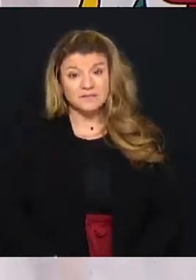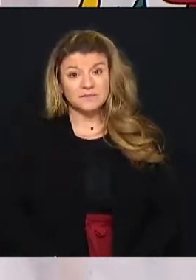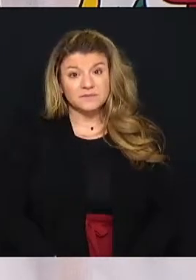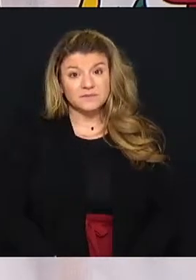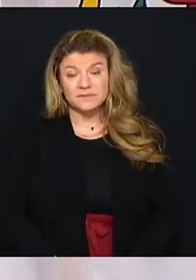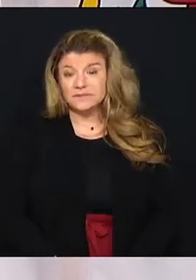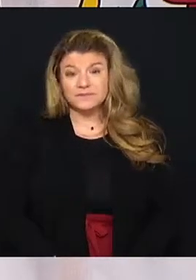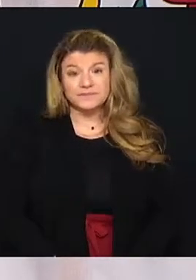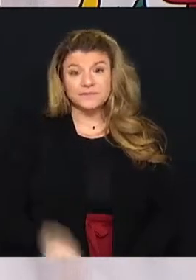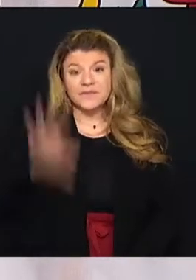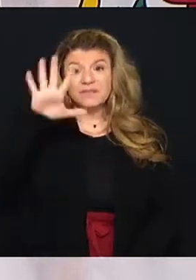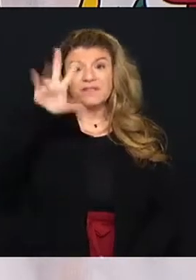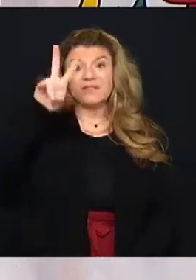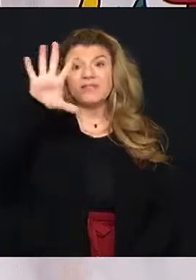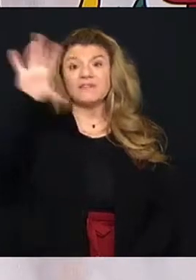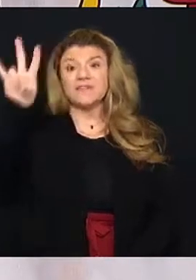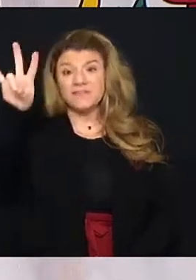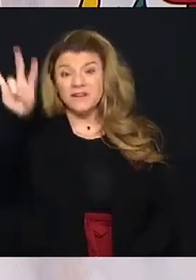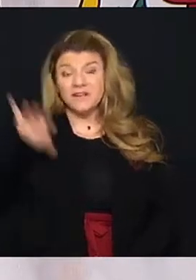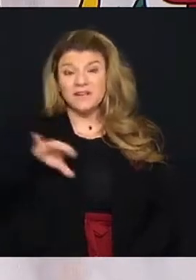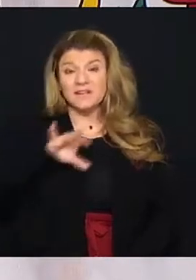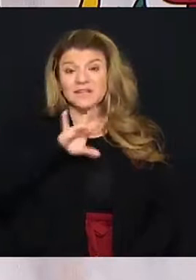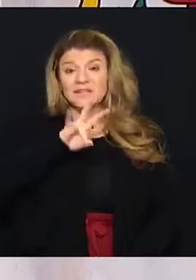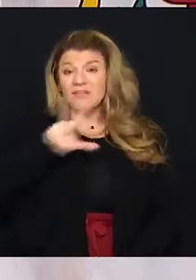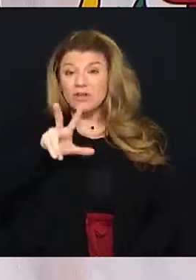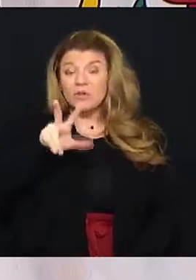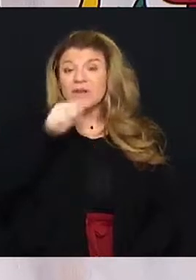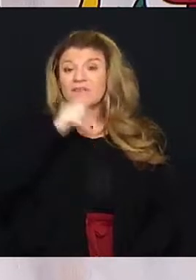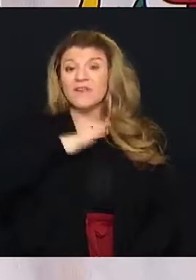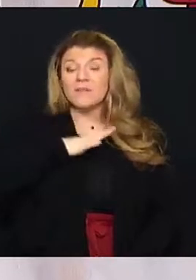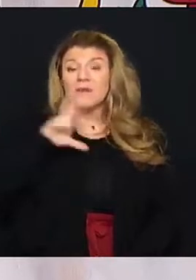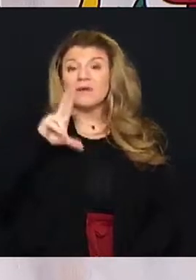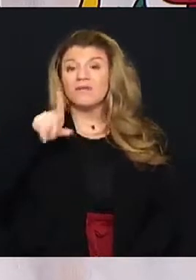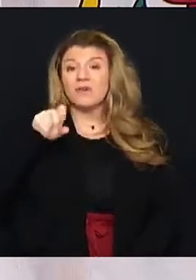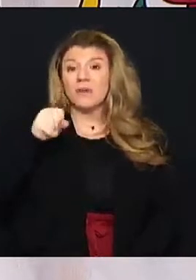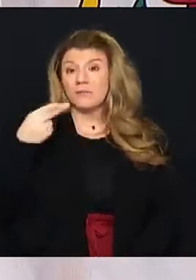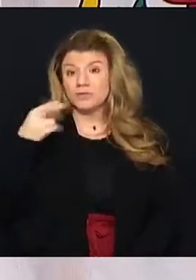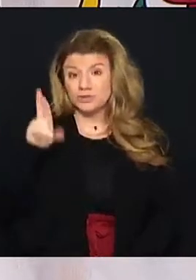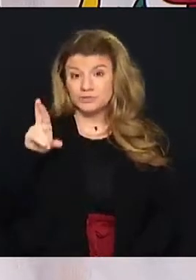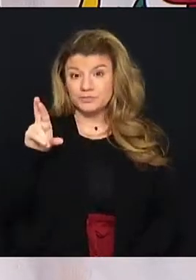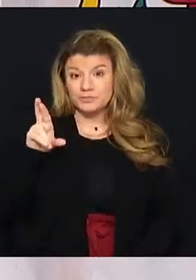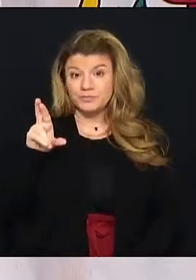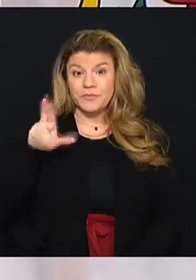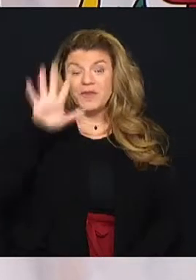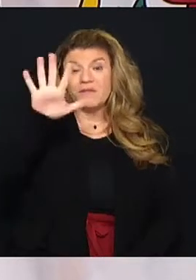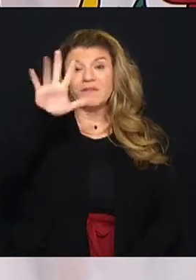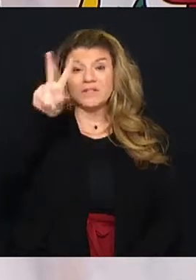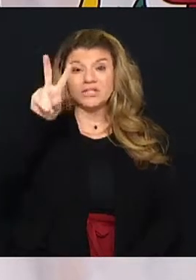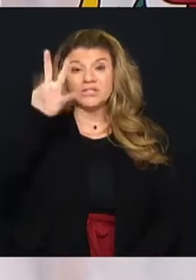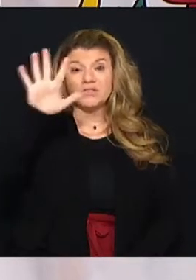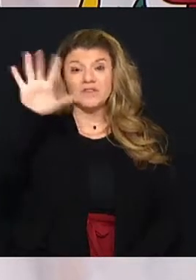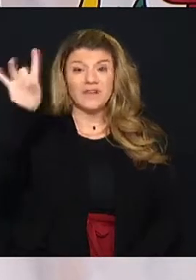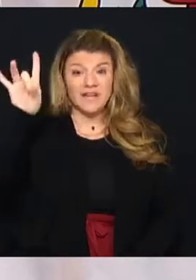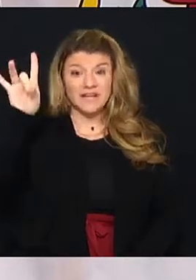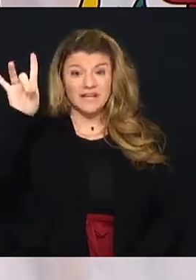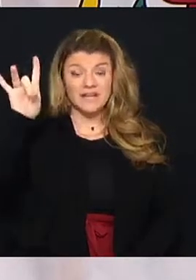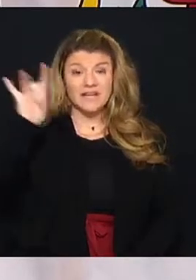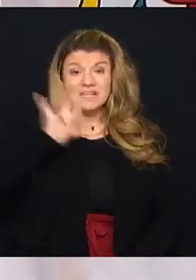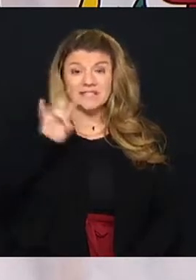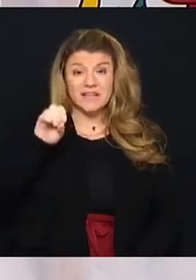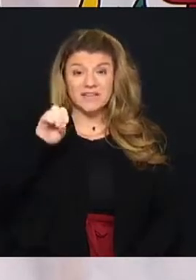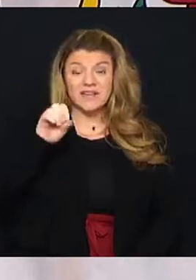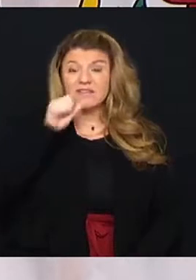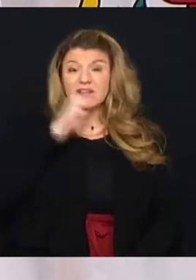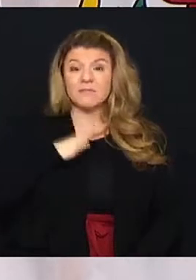The 5,257th death, a 73-year-old female from Upshur County. The 5,258th death, a